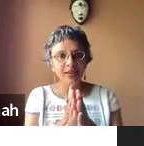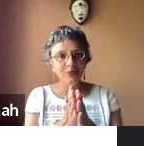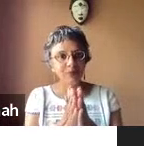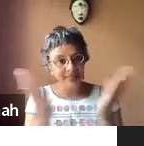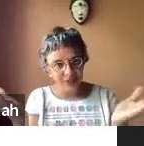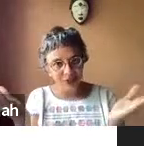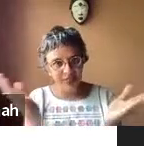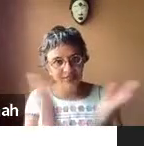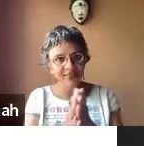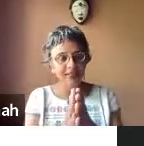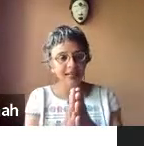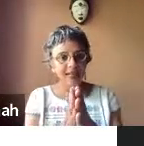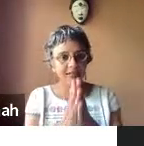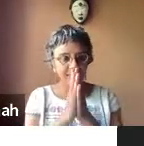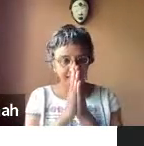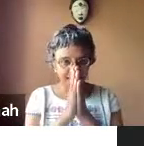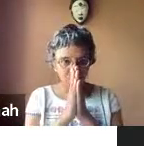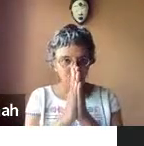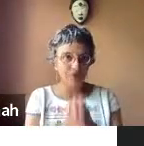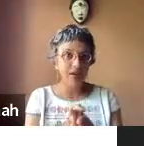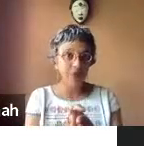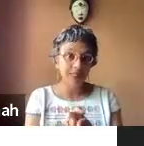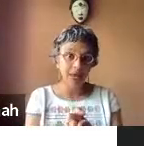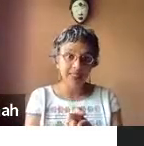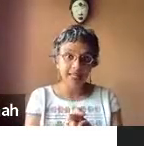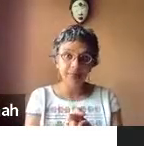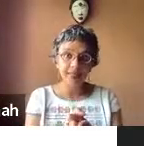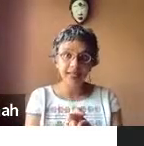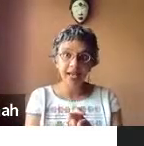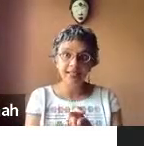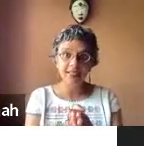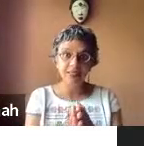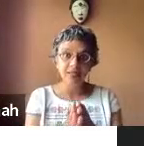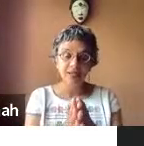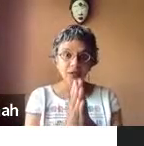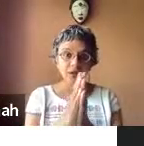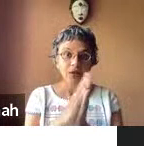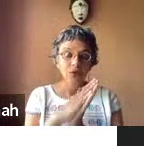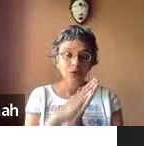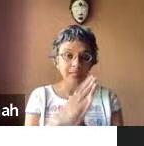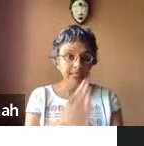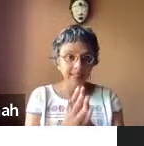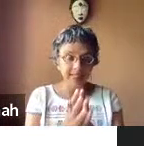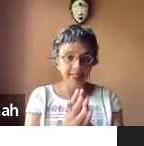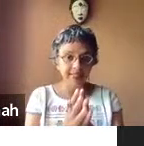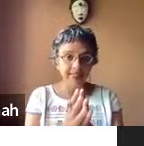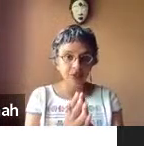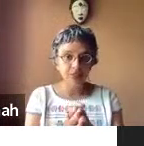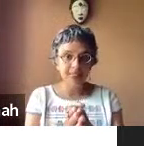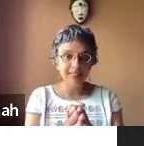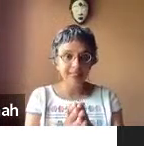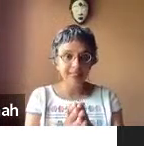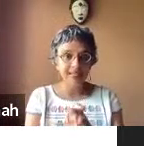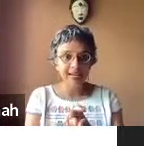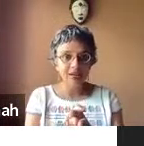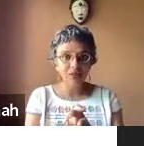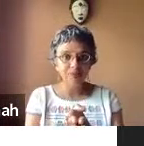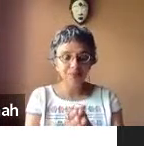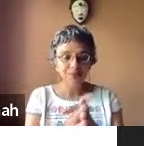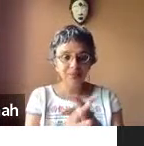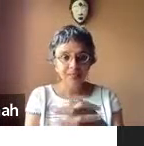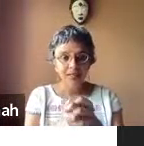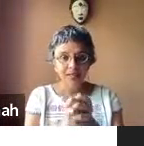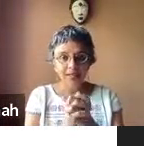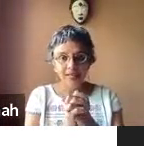As we have been hearing, the coronavirus pandemic has reignited interest in